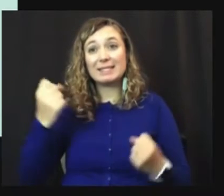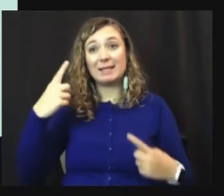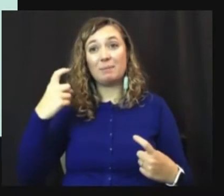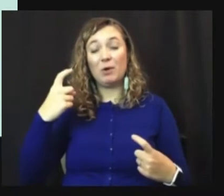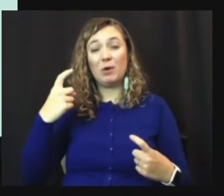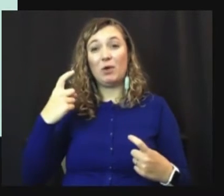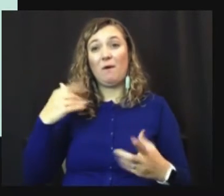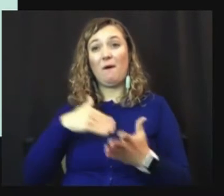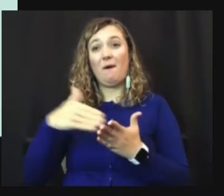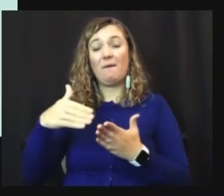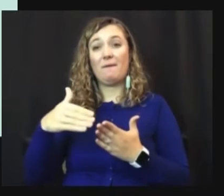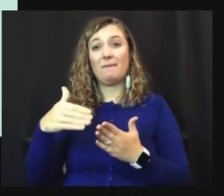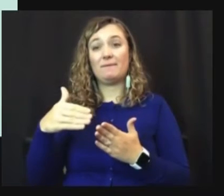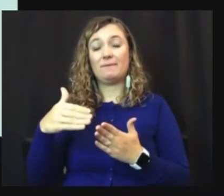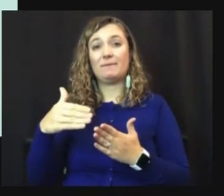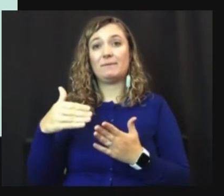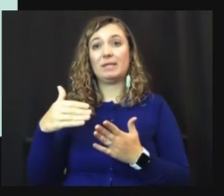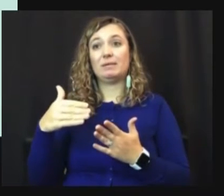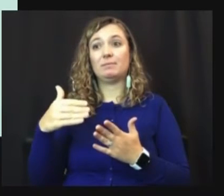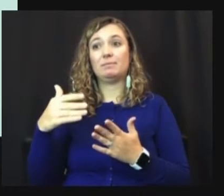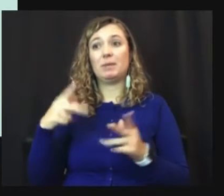viewed as dangerous